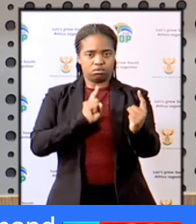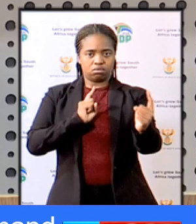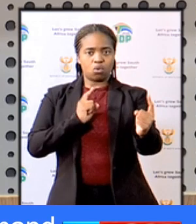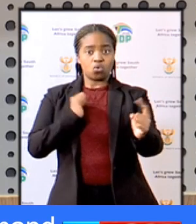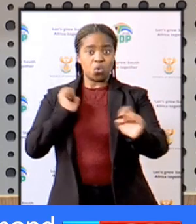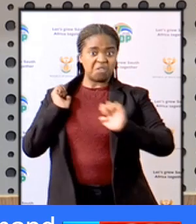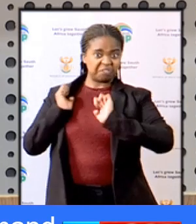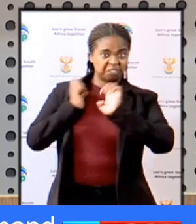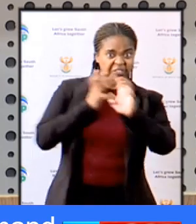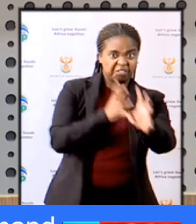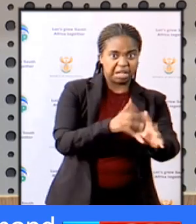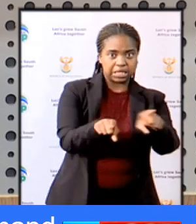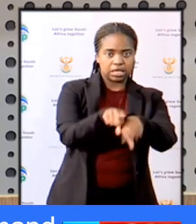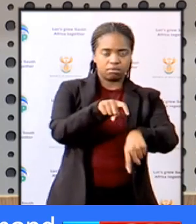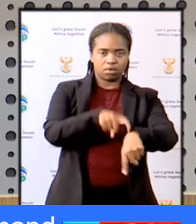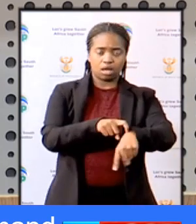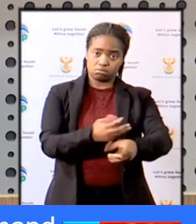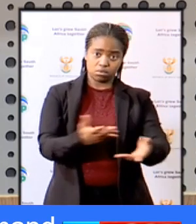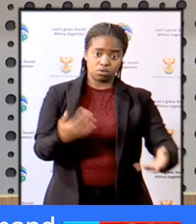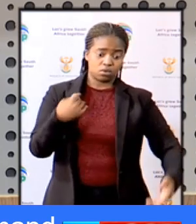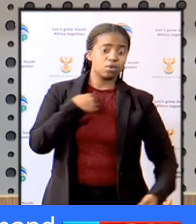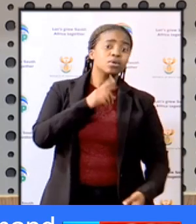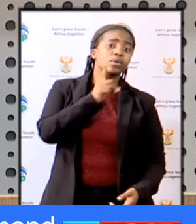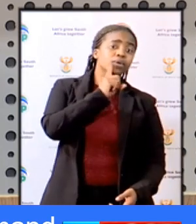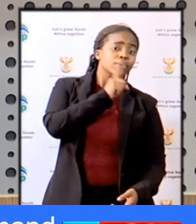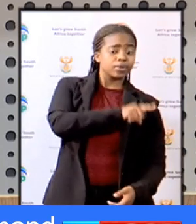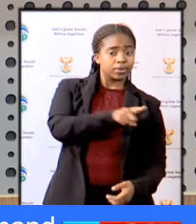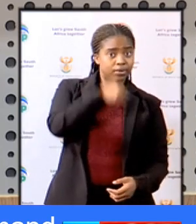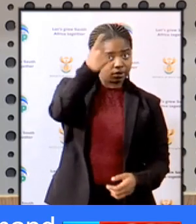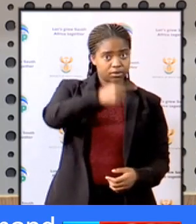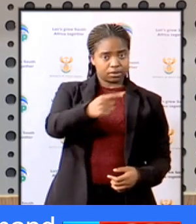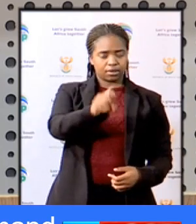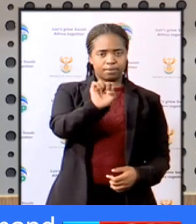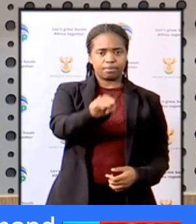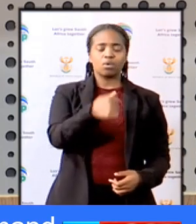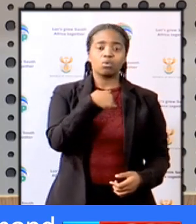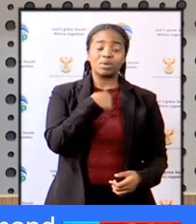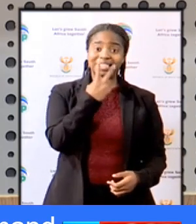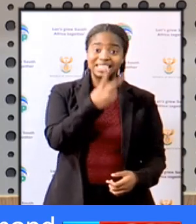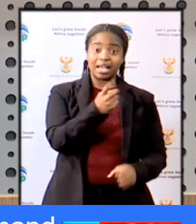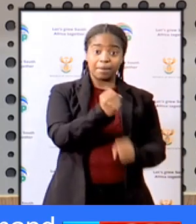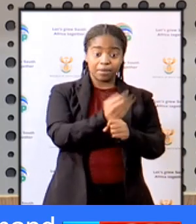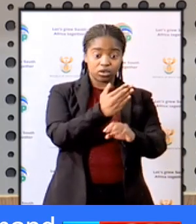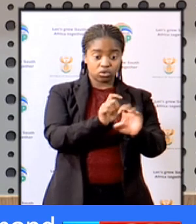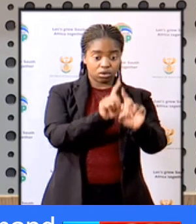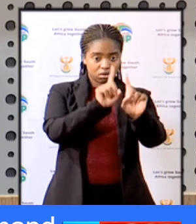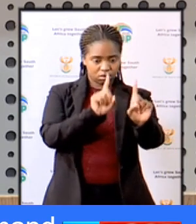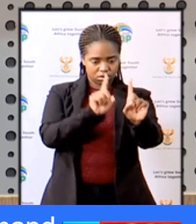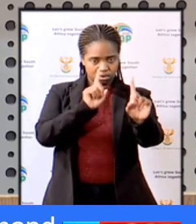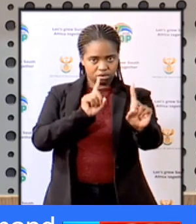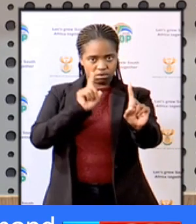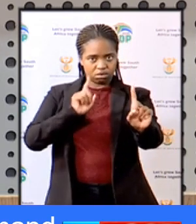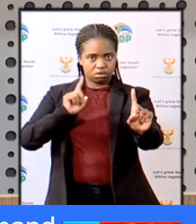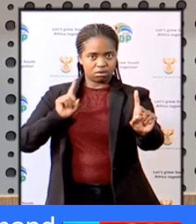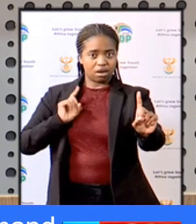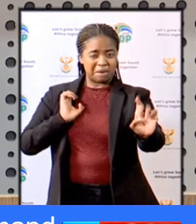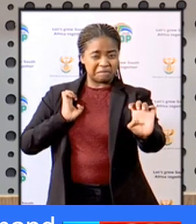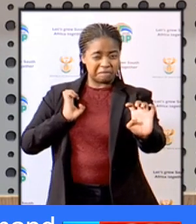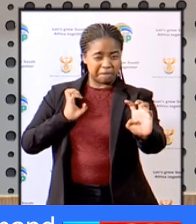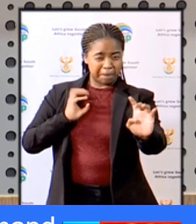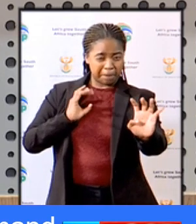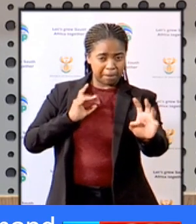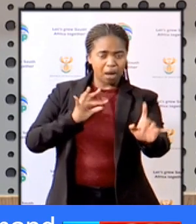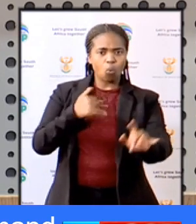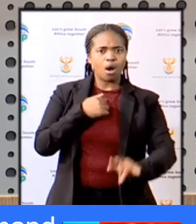rush, and I think we will hold them to that, and they will need to pull out all stops to make sure that there is not the kind of rush that we've